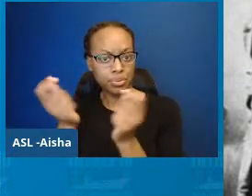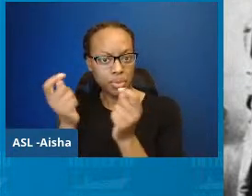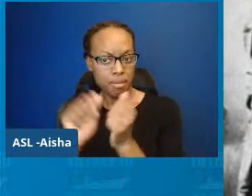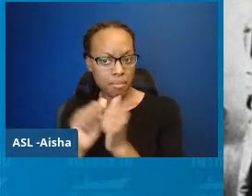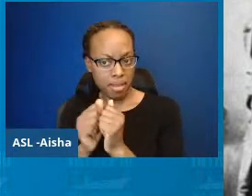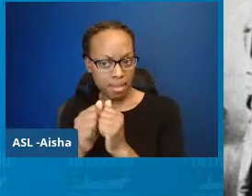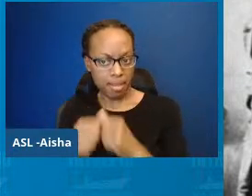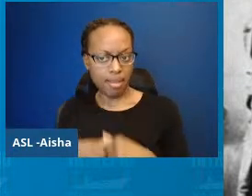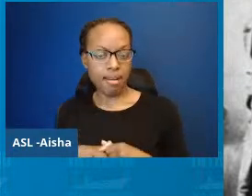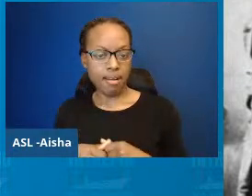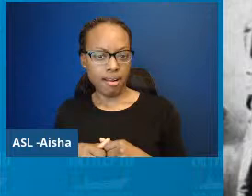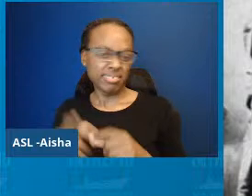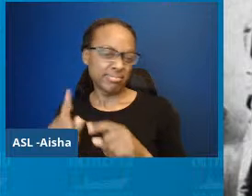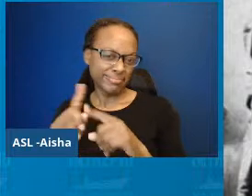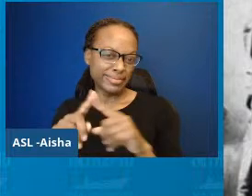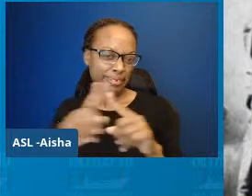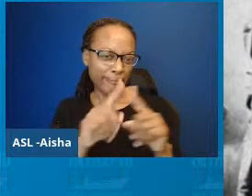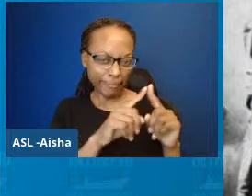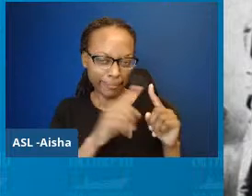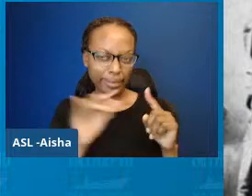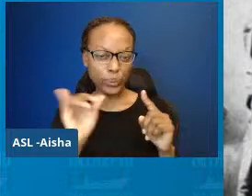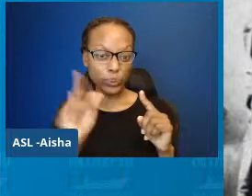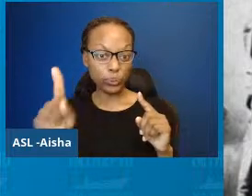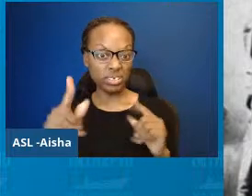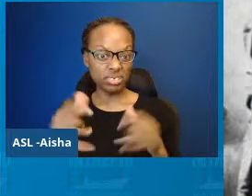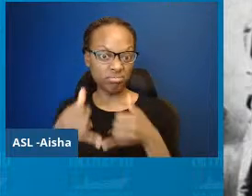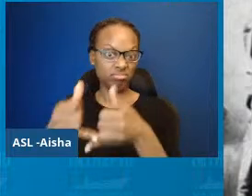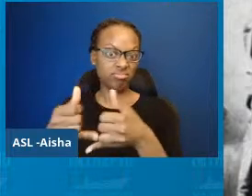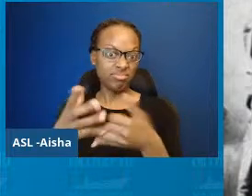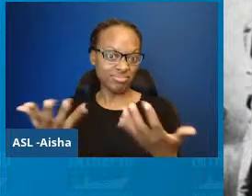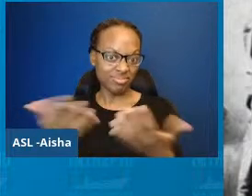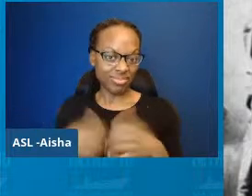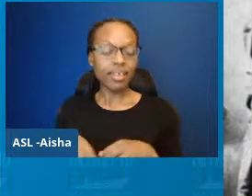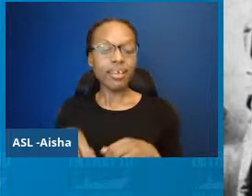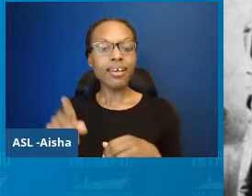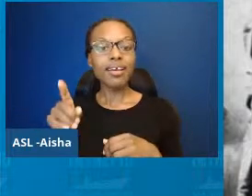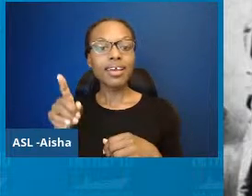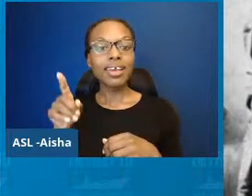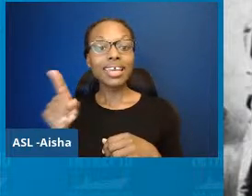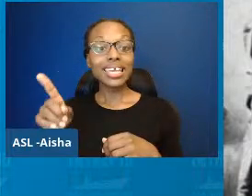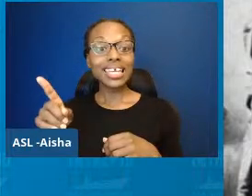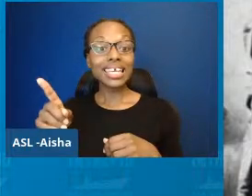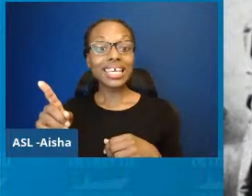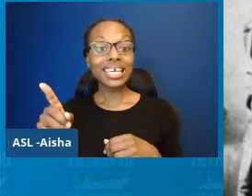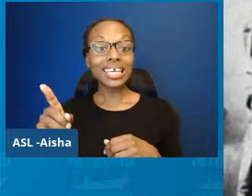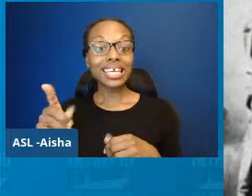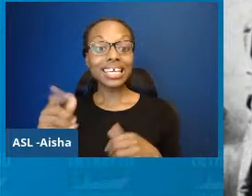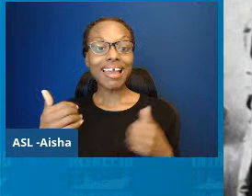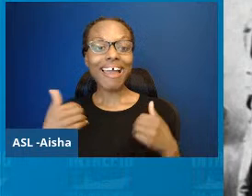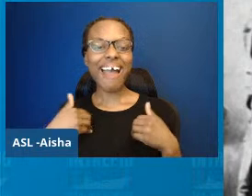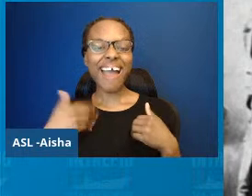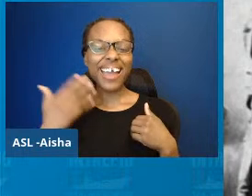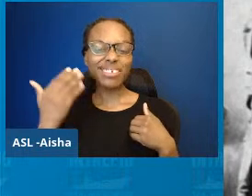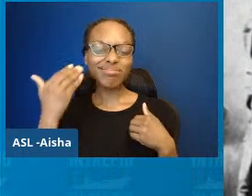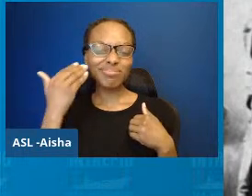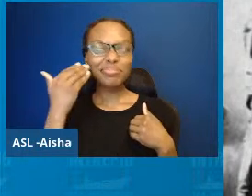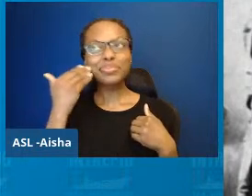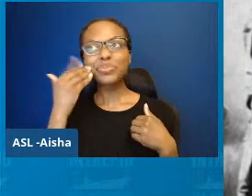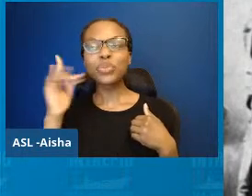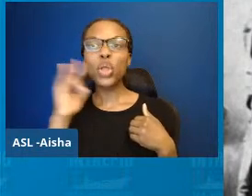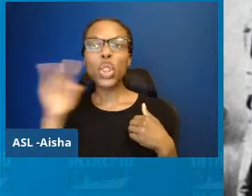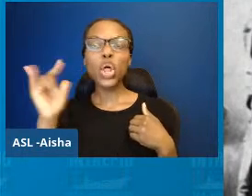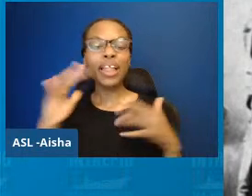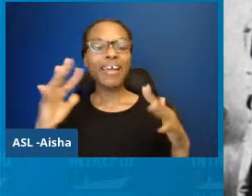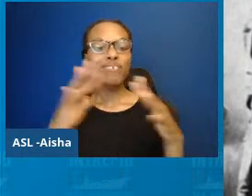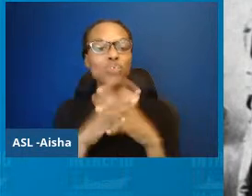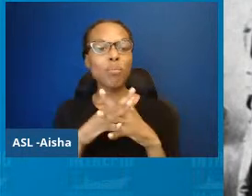involving milestones like his is keeping a scoreboard. So imagine like what you see at an American